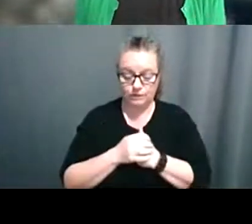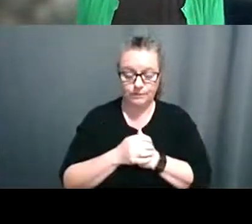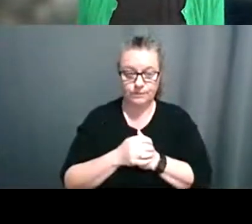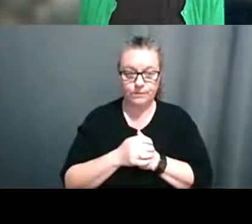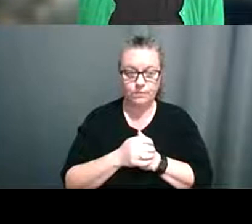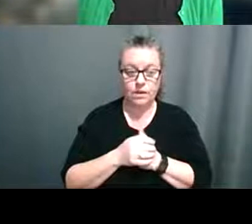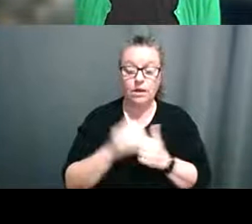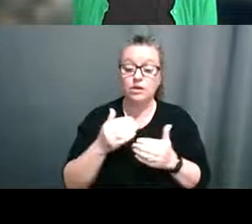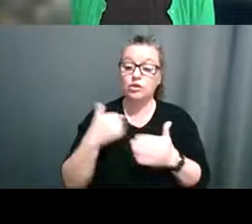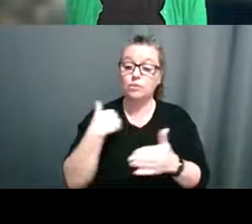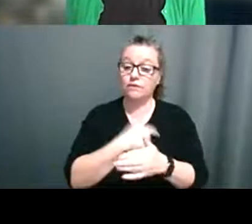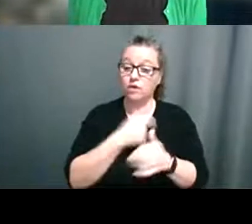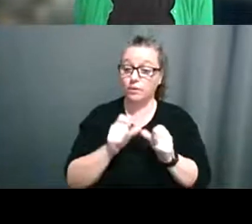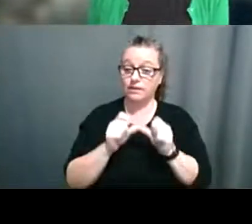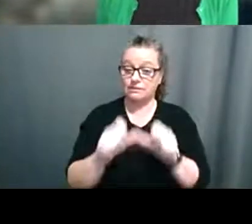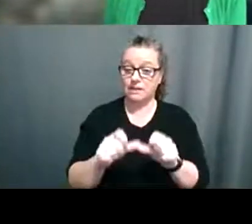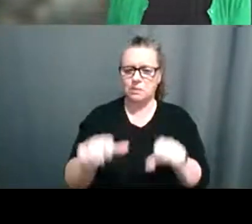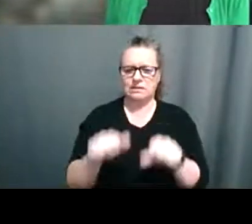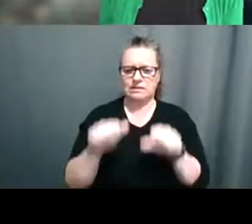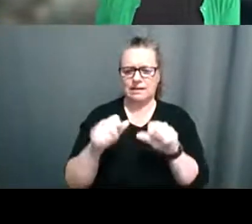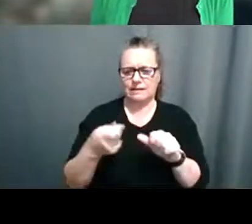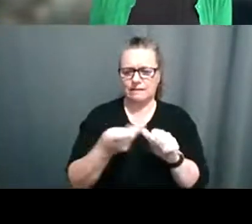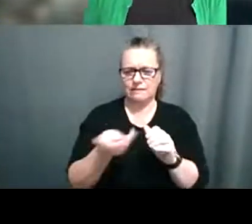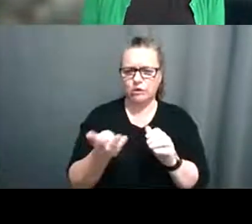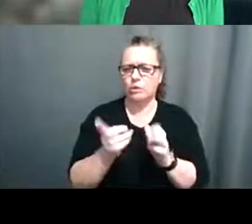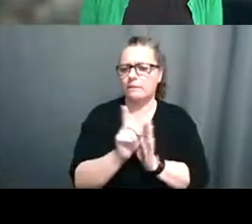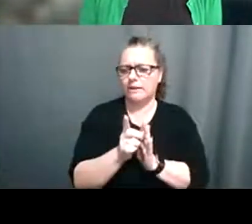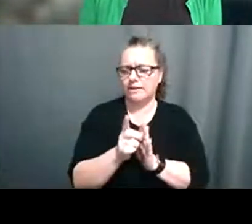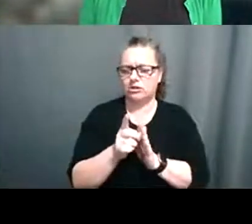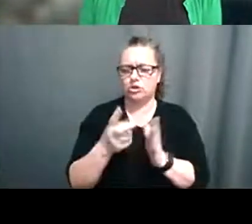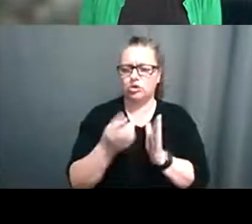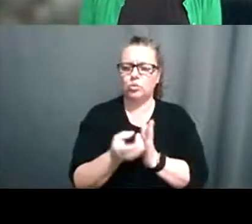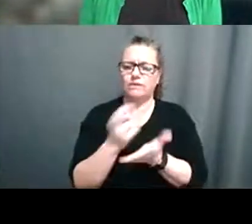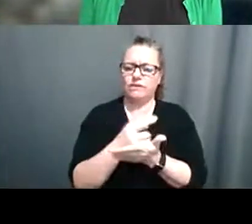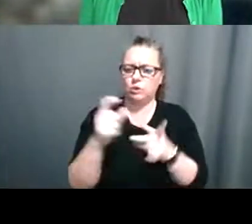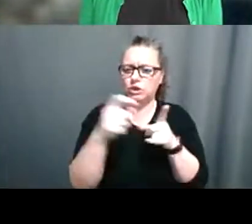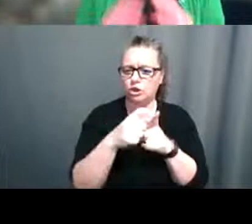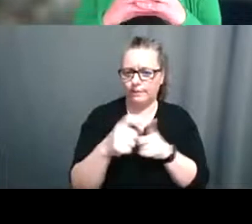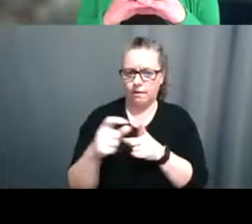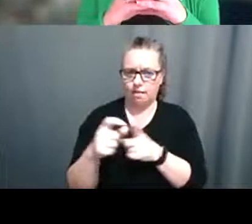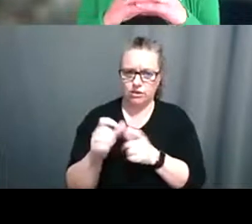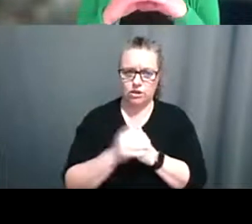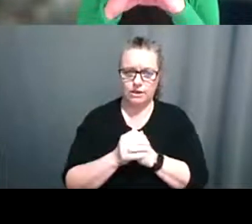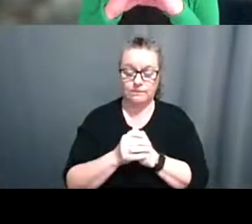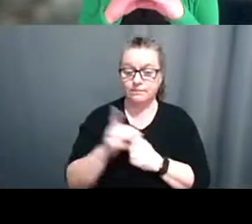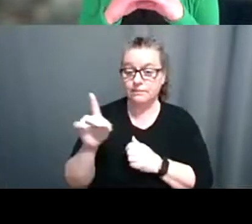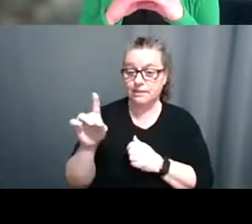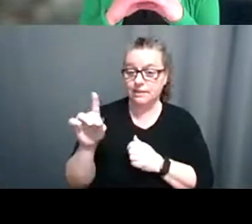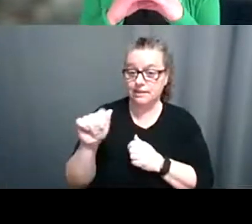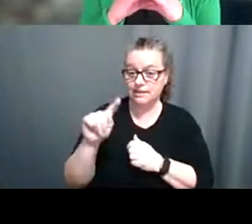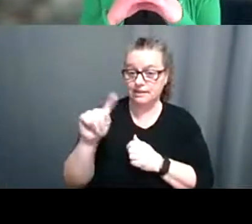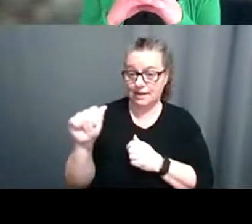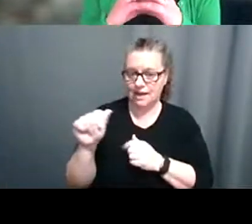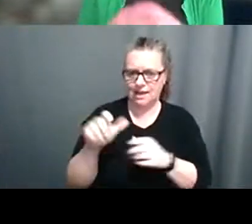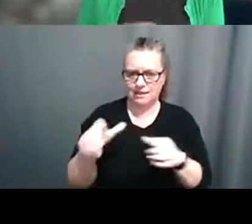So before we proceed, I want to take a few minutes to review some additional terminology. So data, this is at the